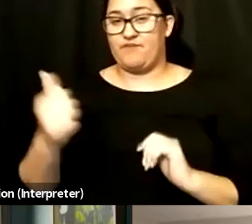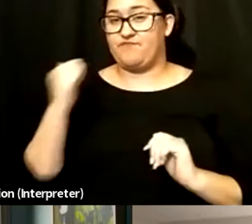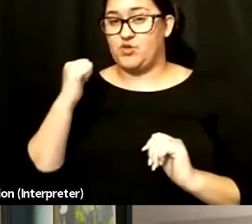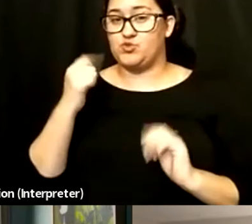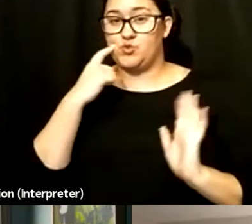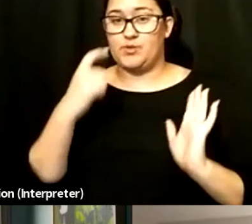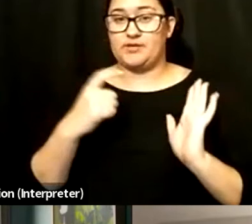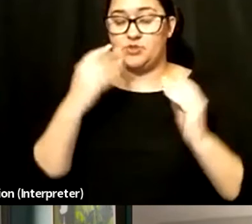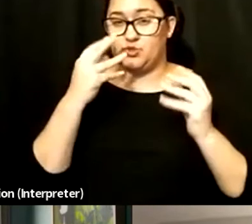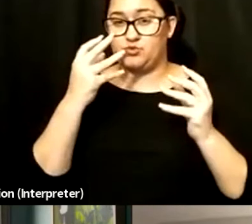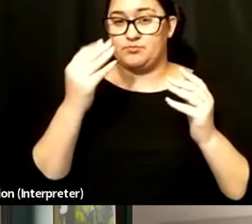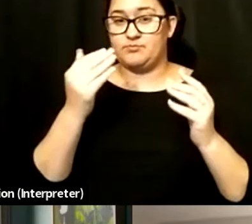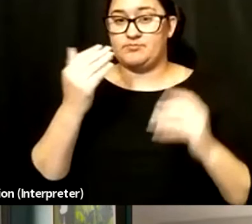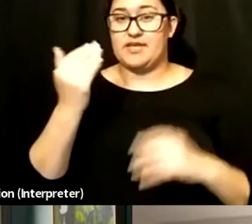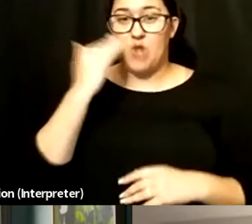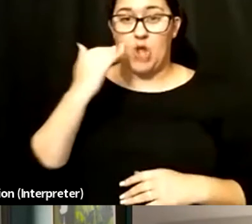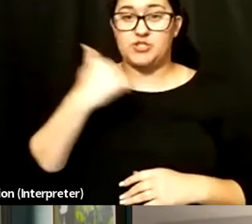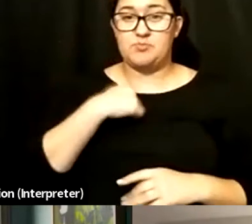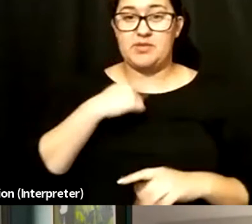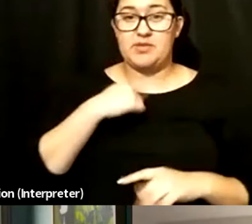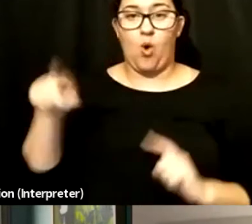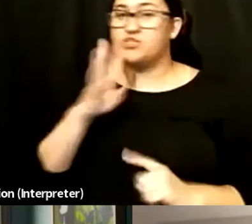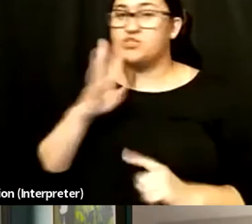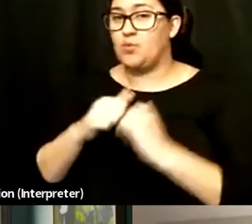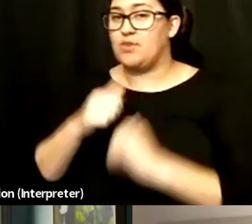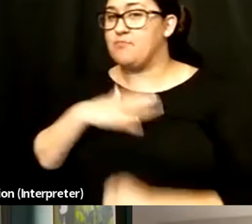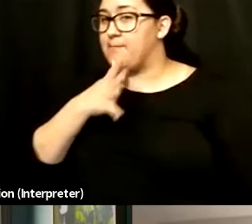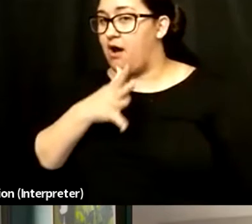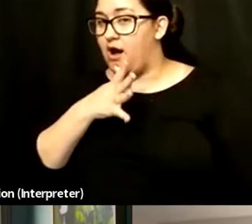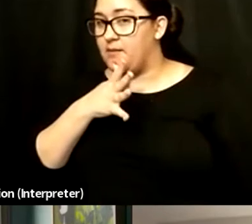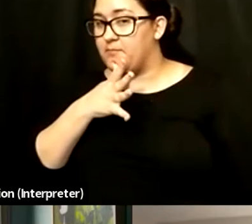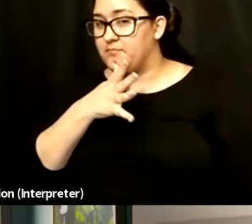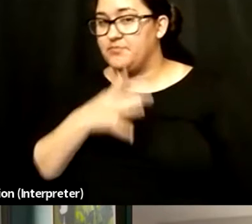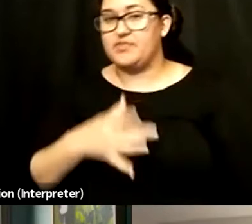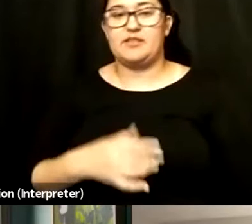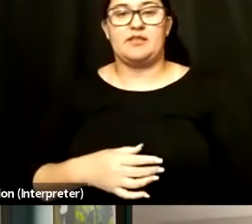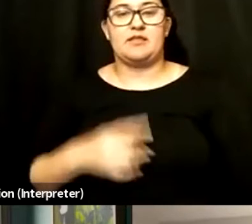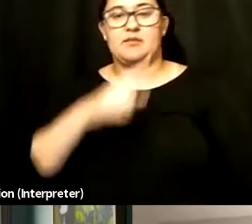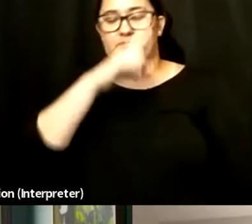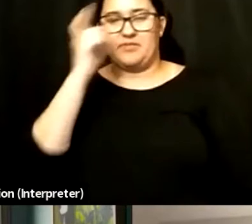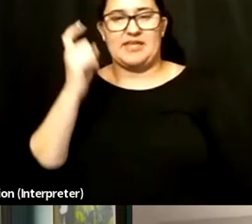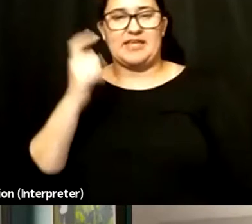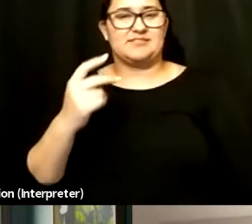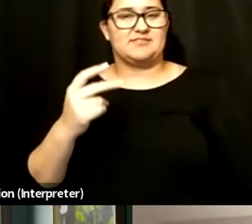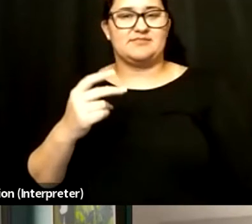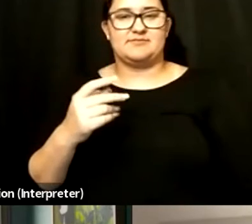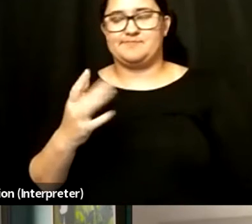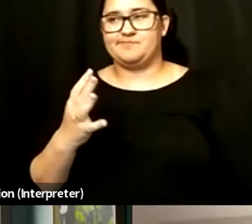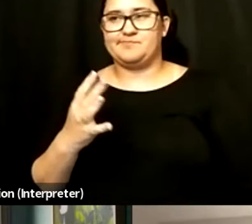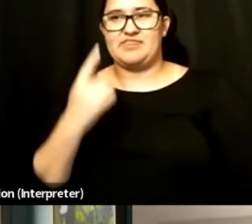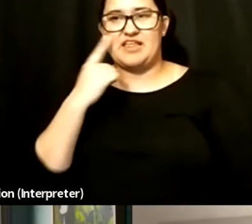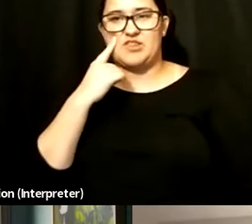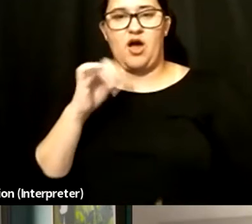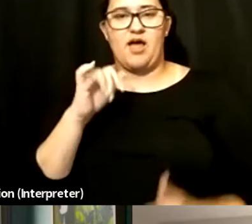to my mom. Because there's this idea that like I'm not the director of my own medical care, and so would only talk to